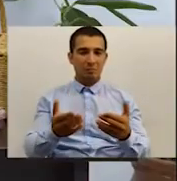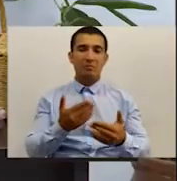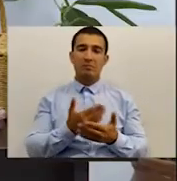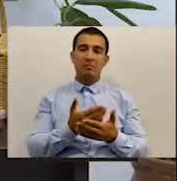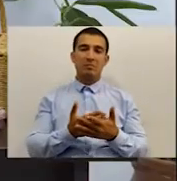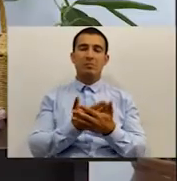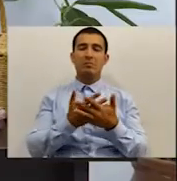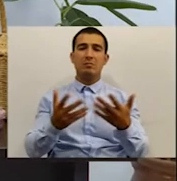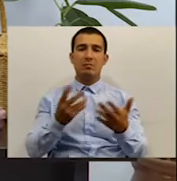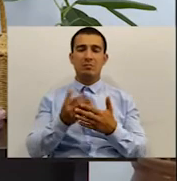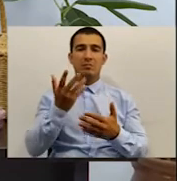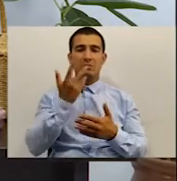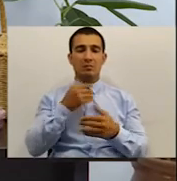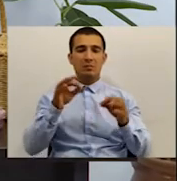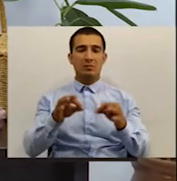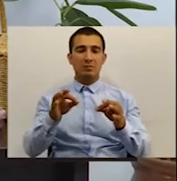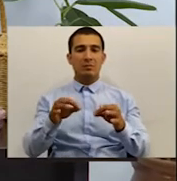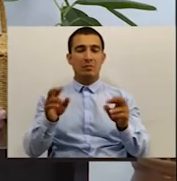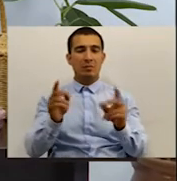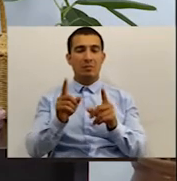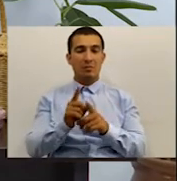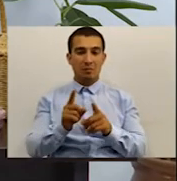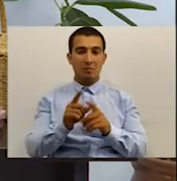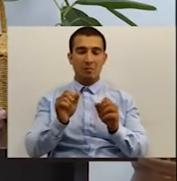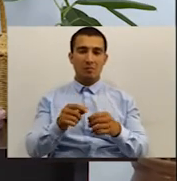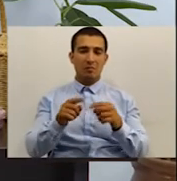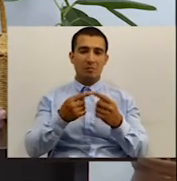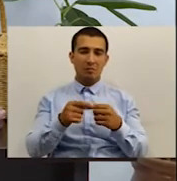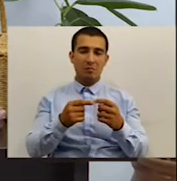shunaqa o'rab, bo'yamasdan ham to'qisanglar bo'ladi.